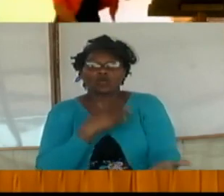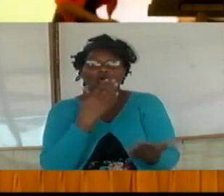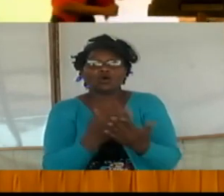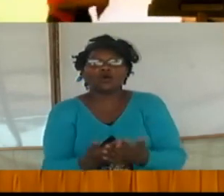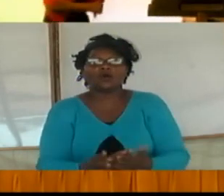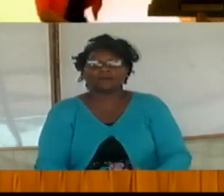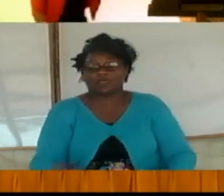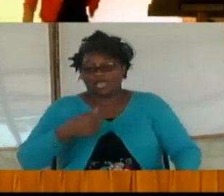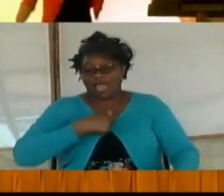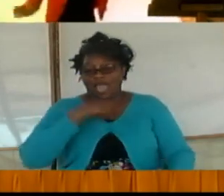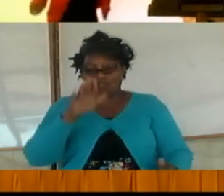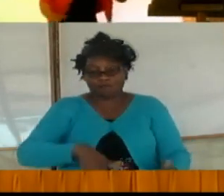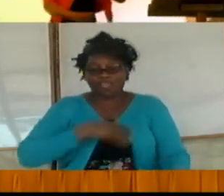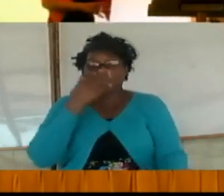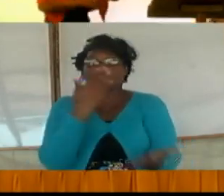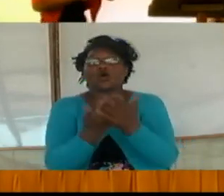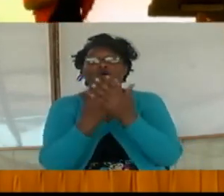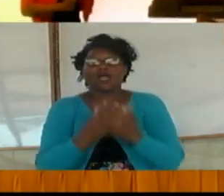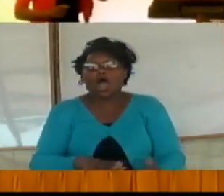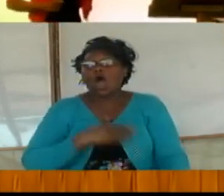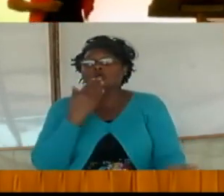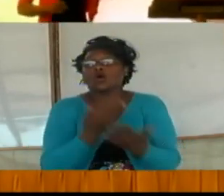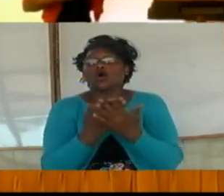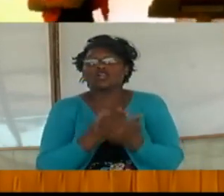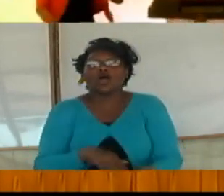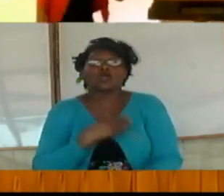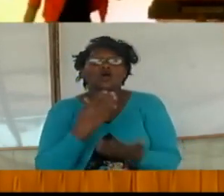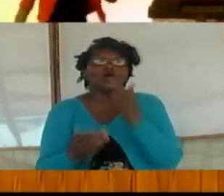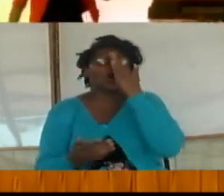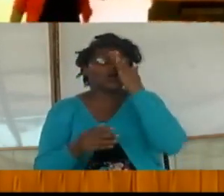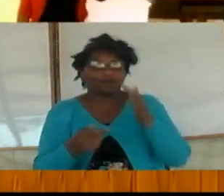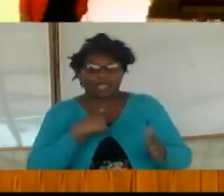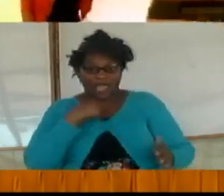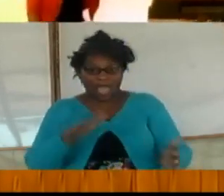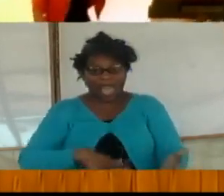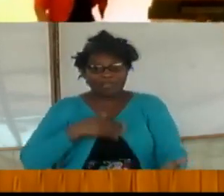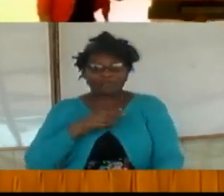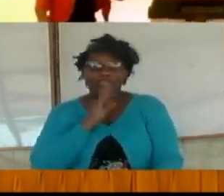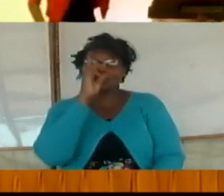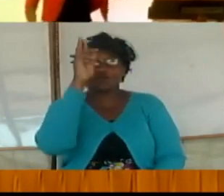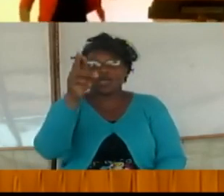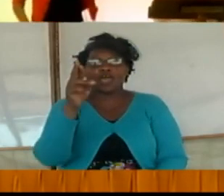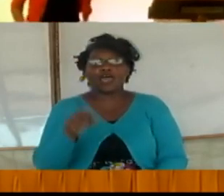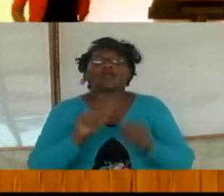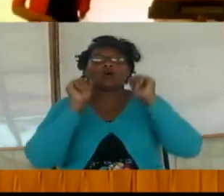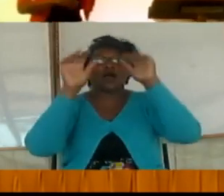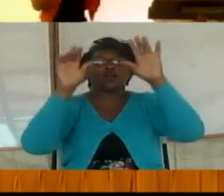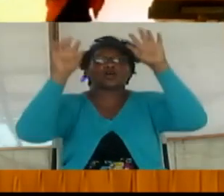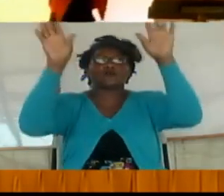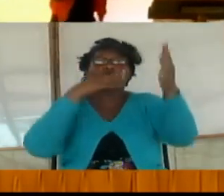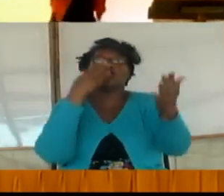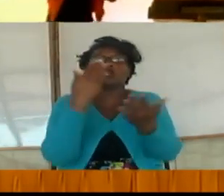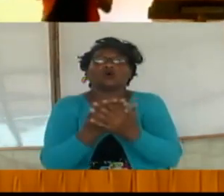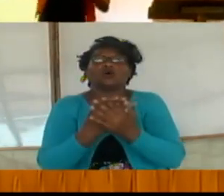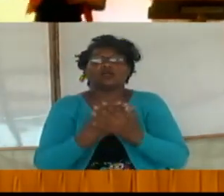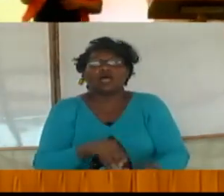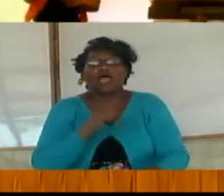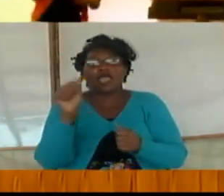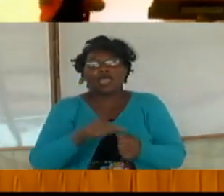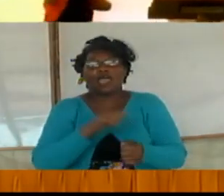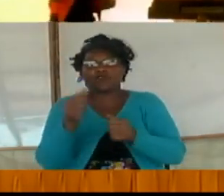good, good. I feel good, good, good, good. What about you? I feel real wonderful